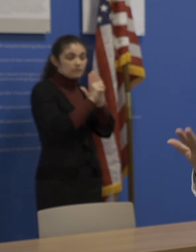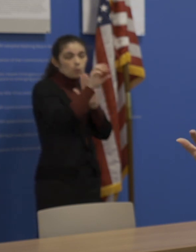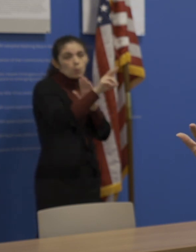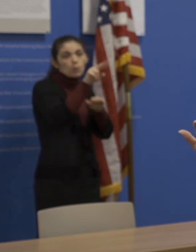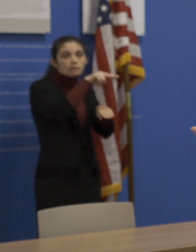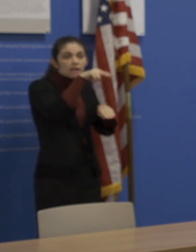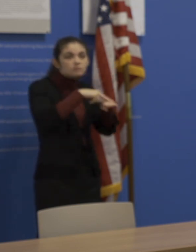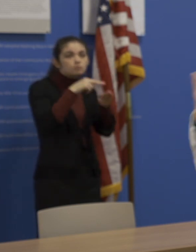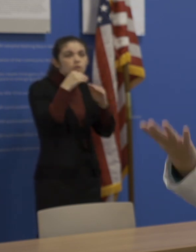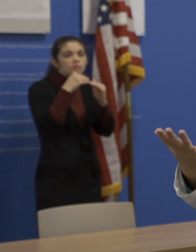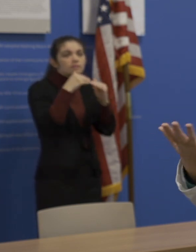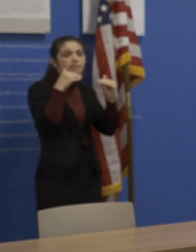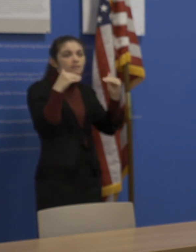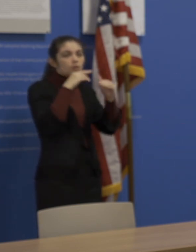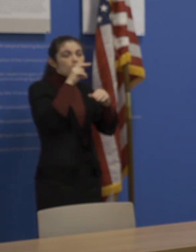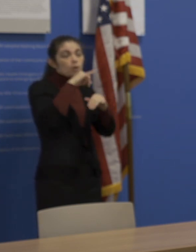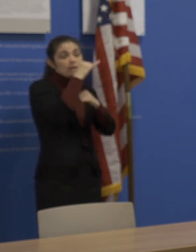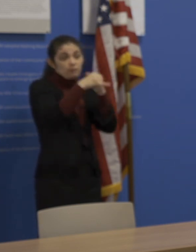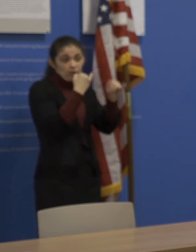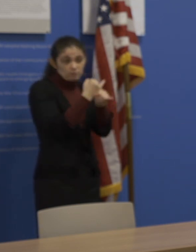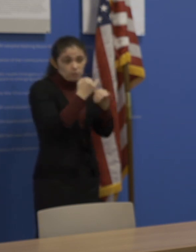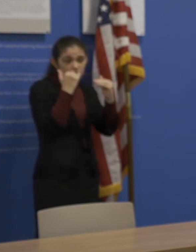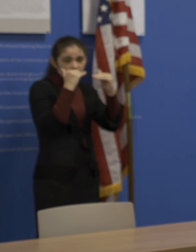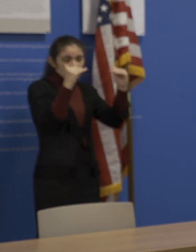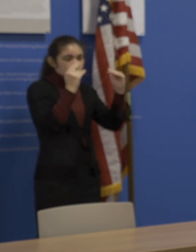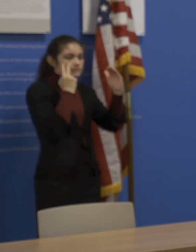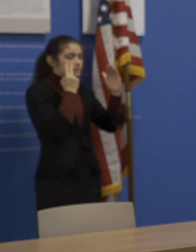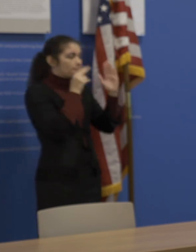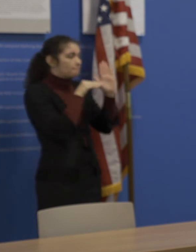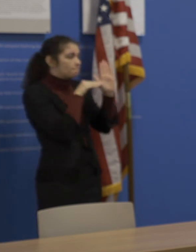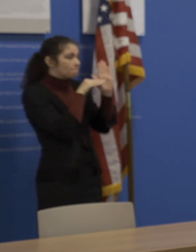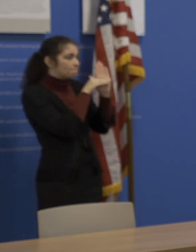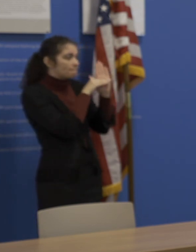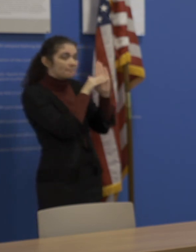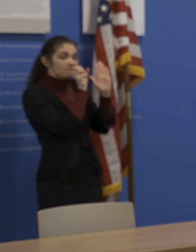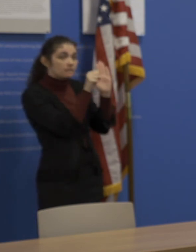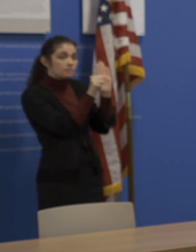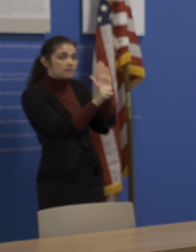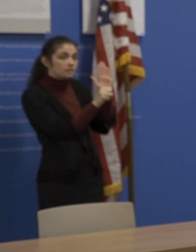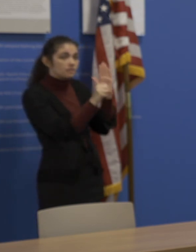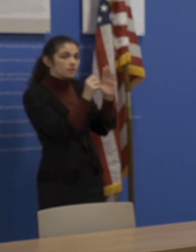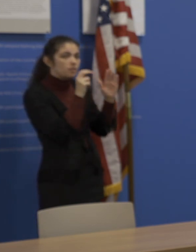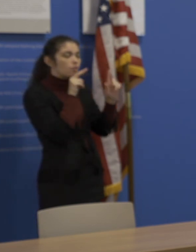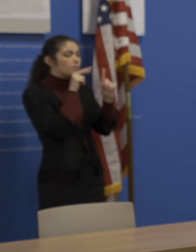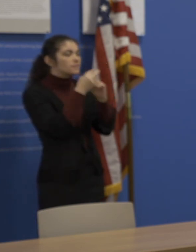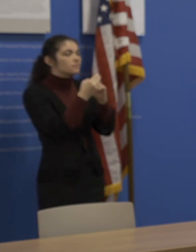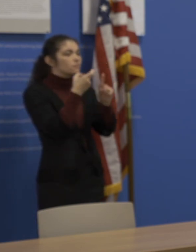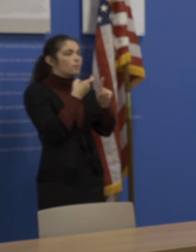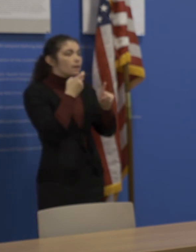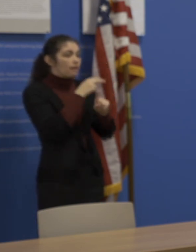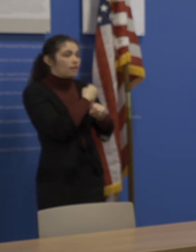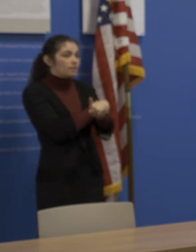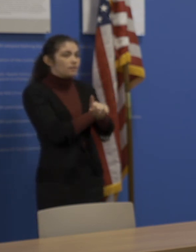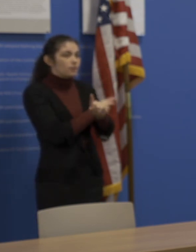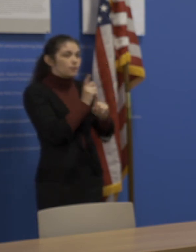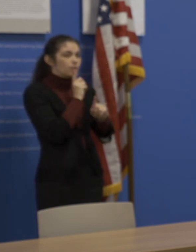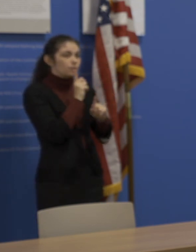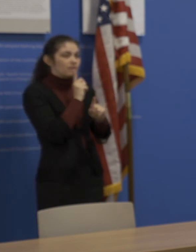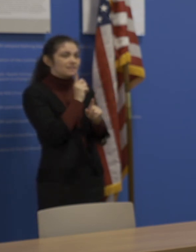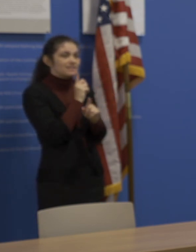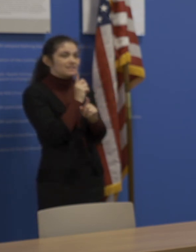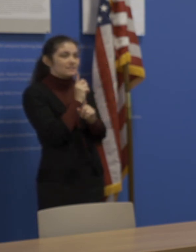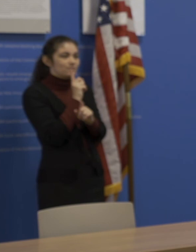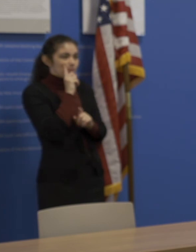or it could be at the national level, or it could be international, is looking at what kind of capacity we have from a hospital perspective. And so you're asking me very